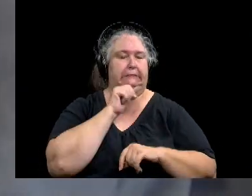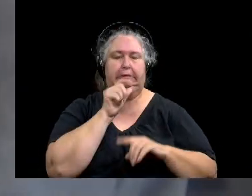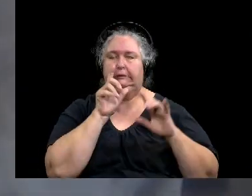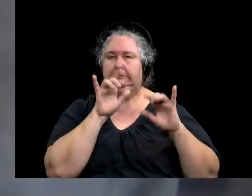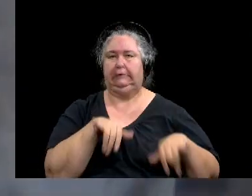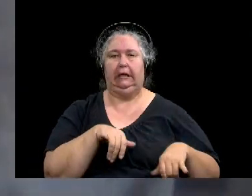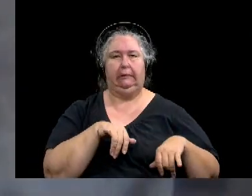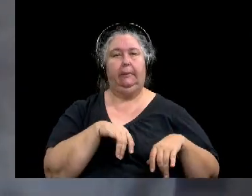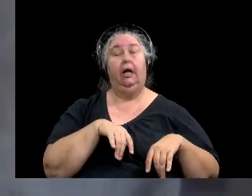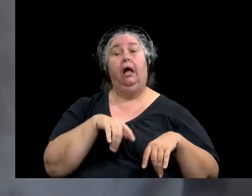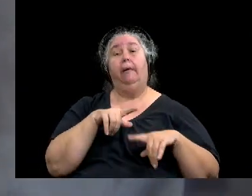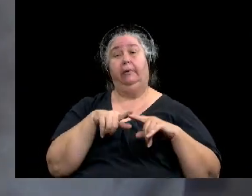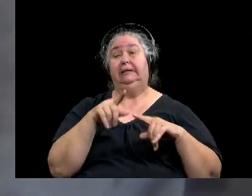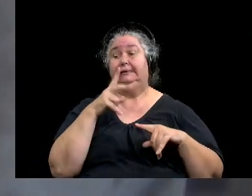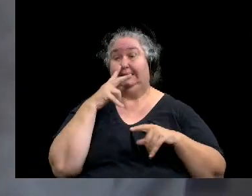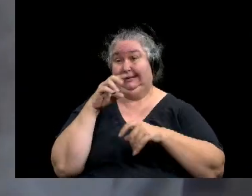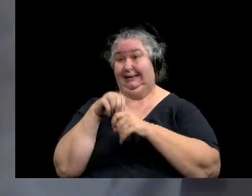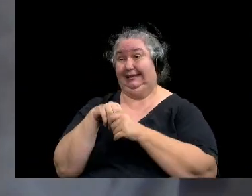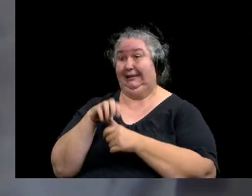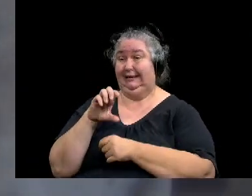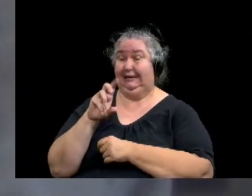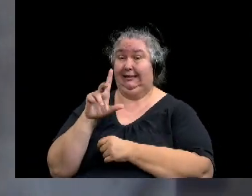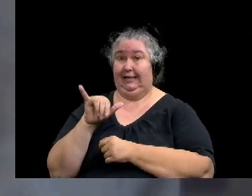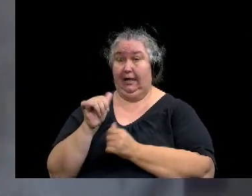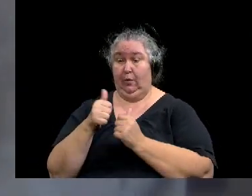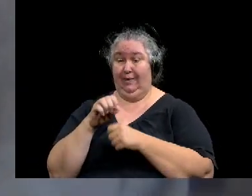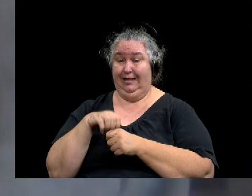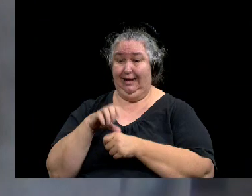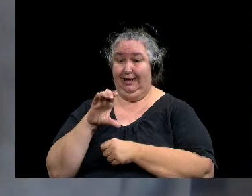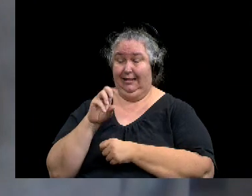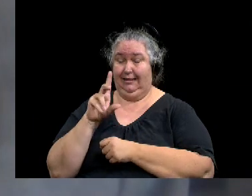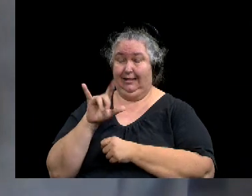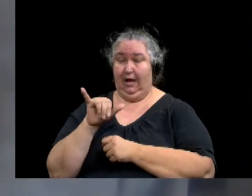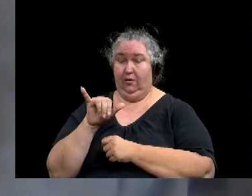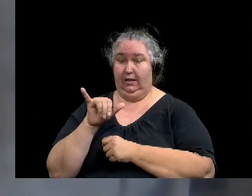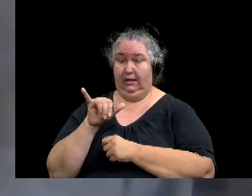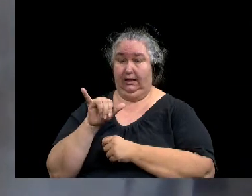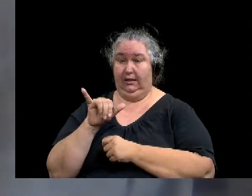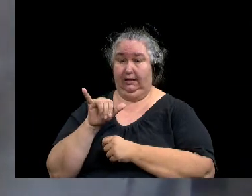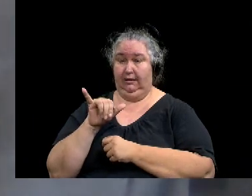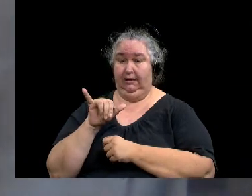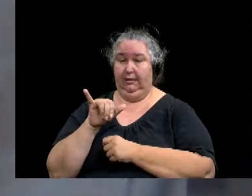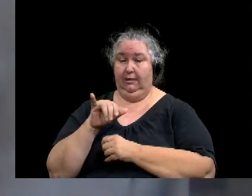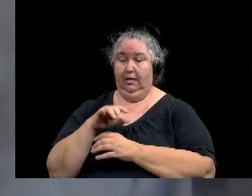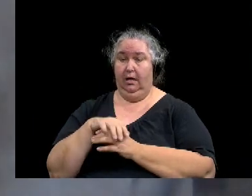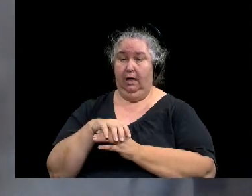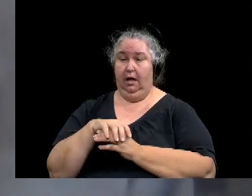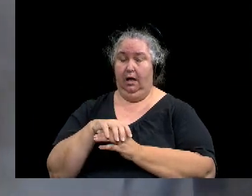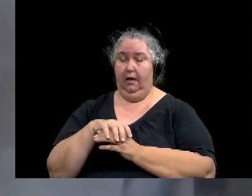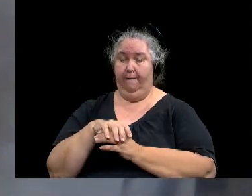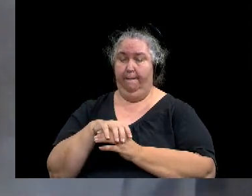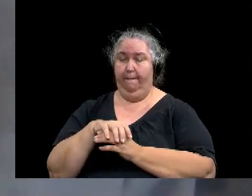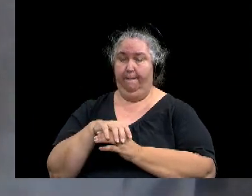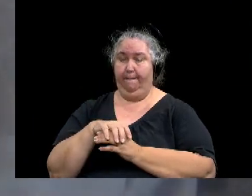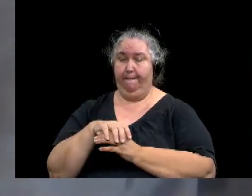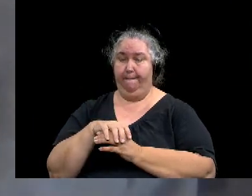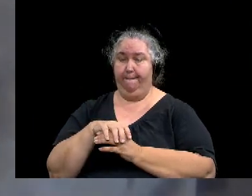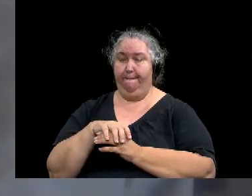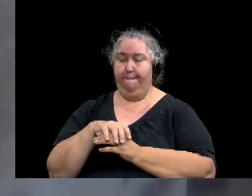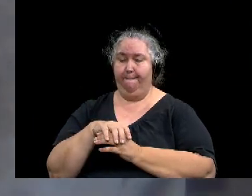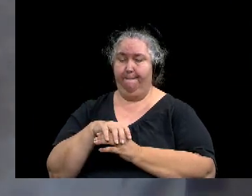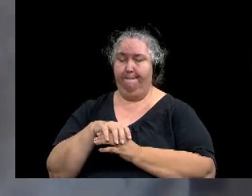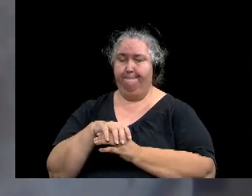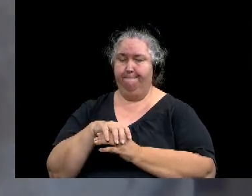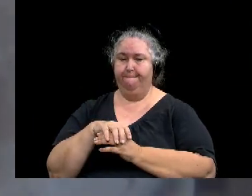We are seeing in the county, within the county employee group, all the way from